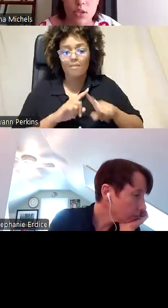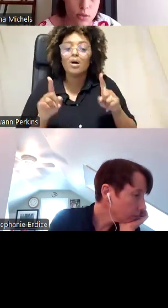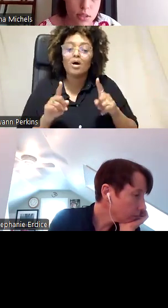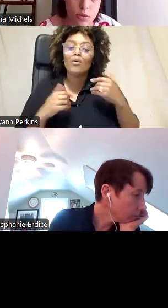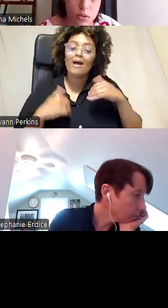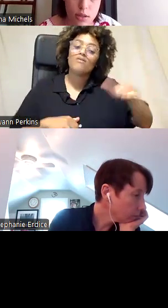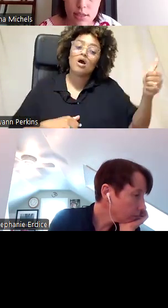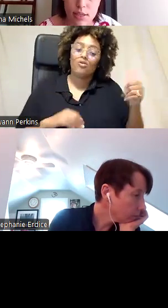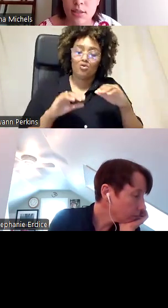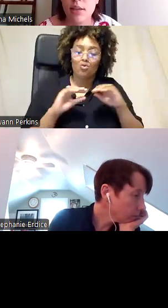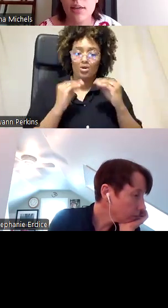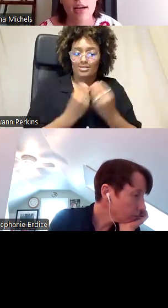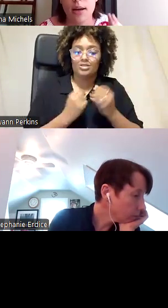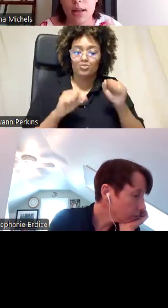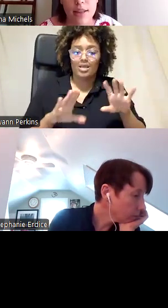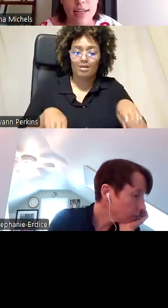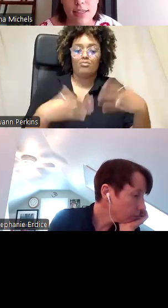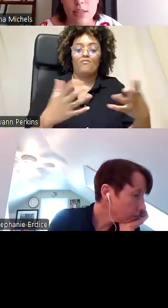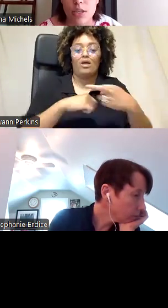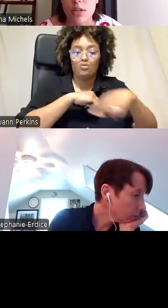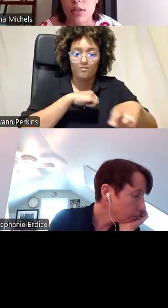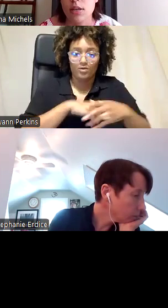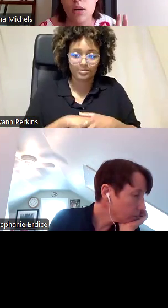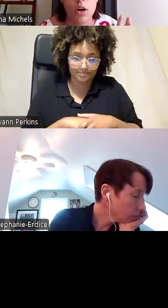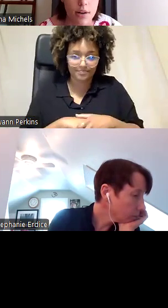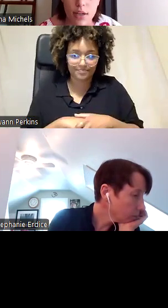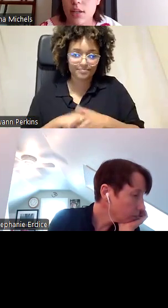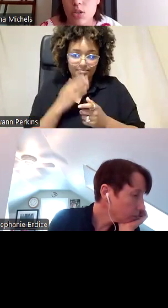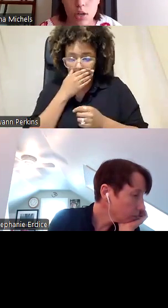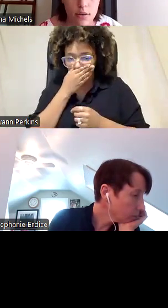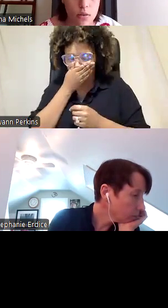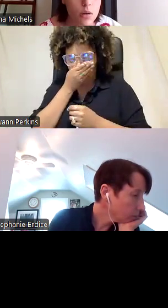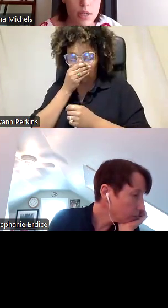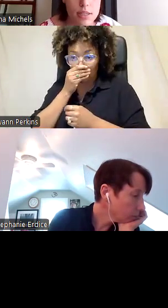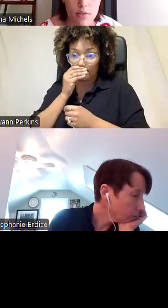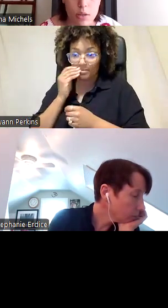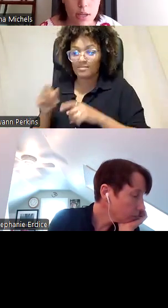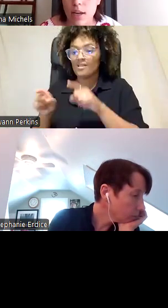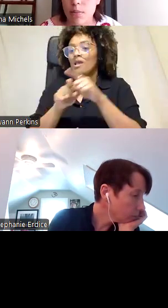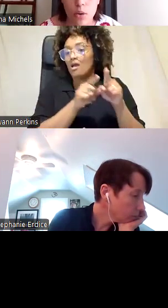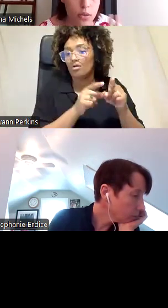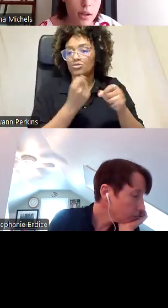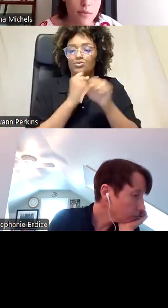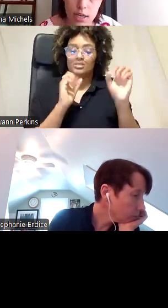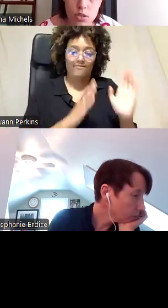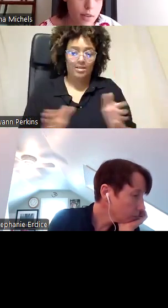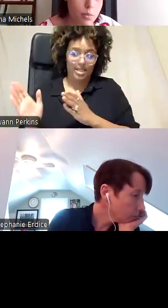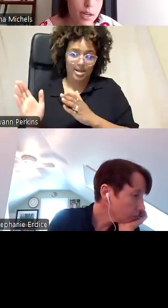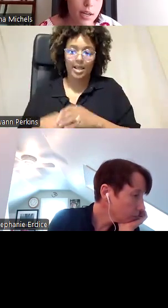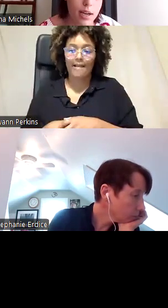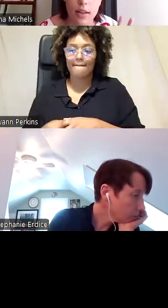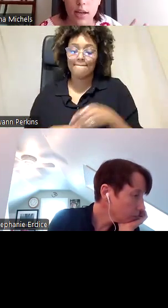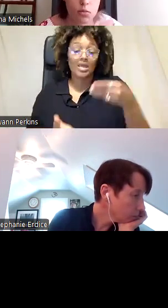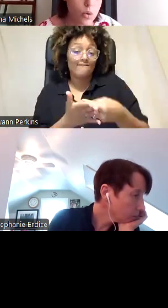the area that do assist with tort cases. And then lastly, as mentioned, our advocates are trained to complete safety planning, both financial